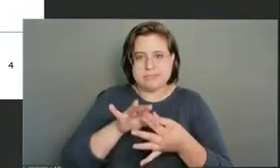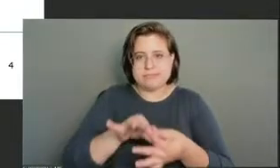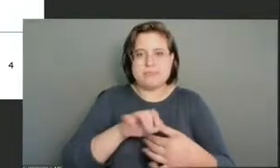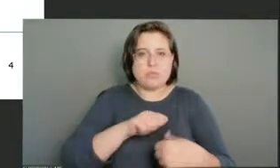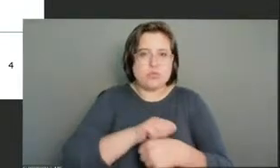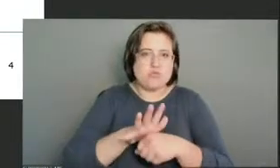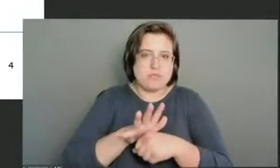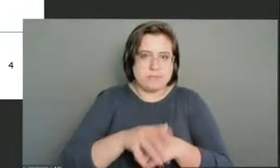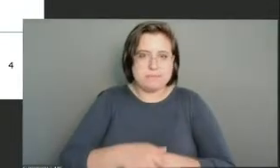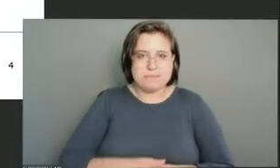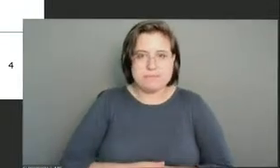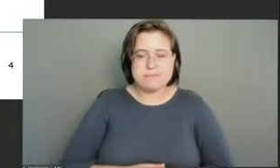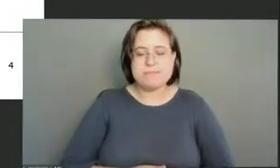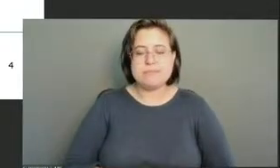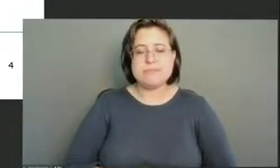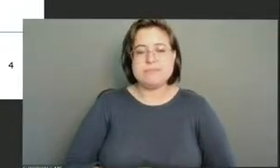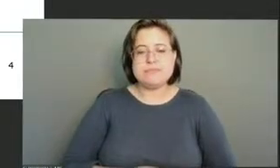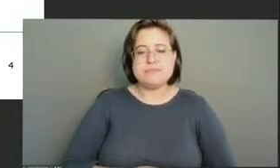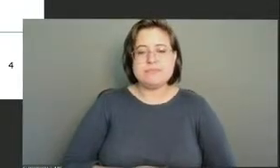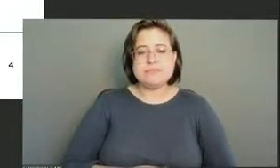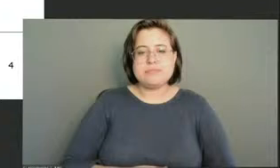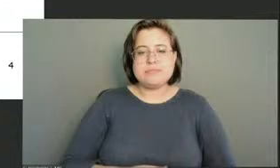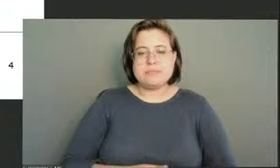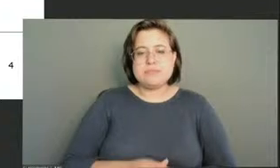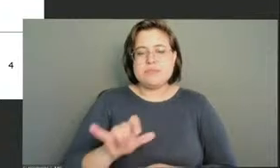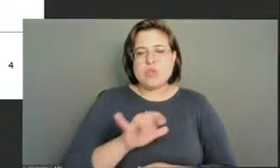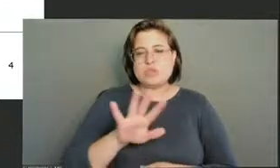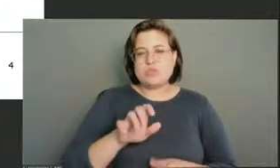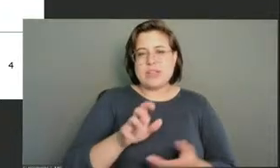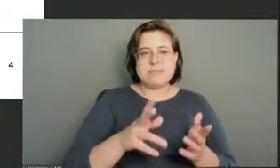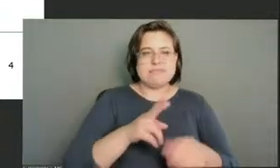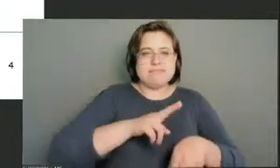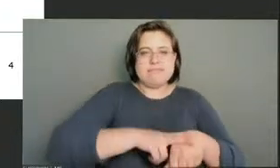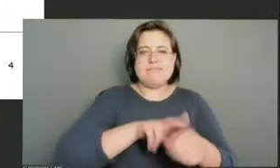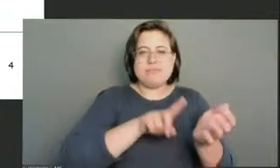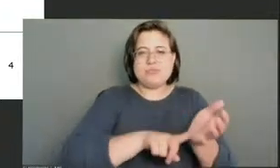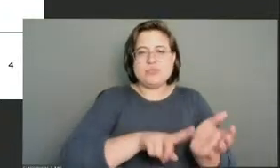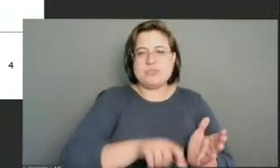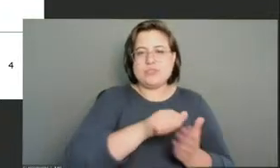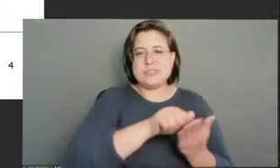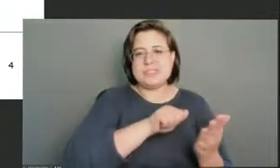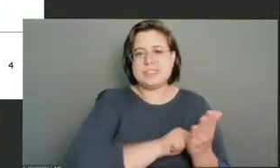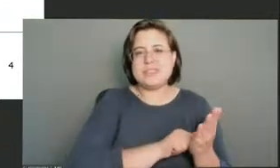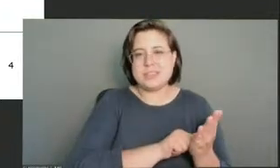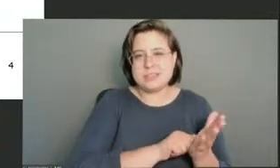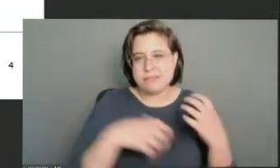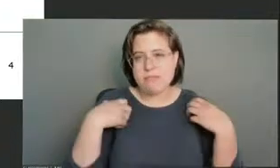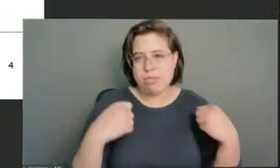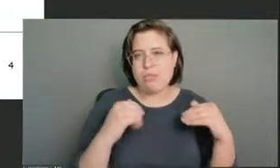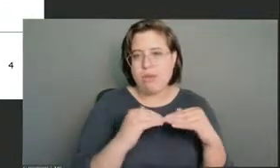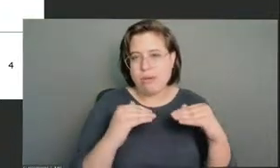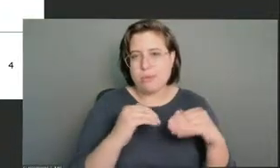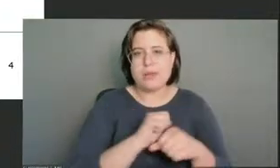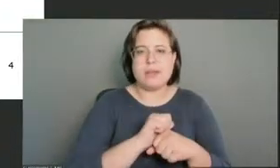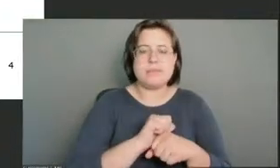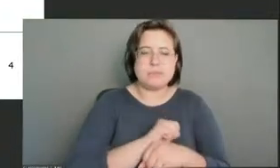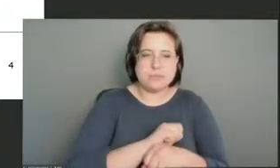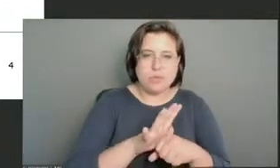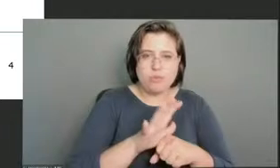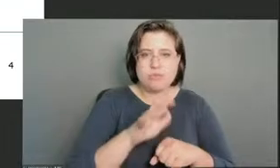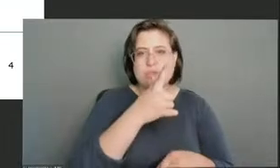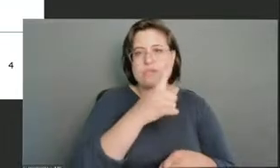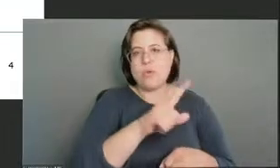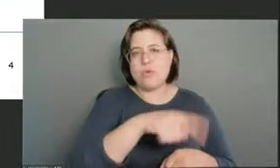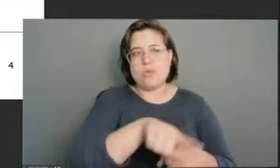well as set a national research agenda that centers on health equity and COVID-19 for the